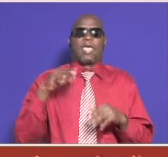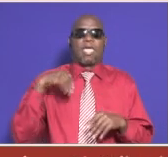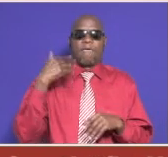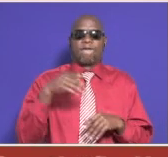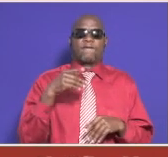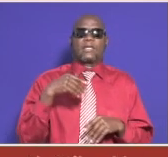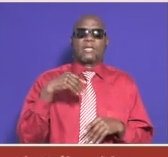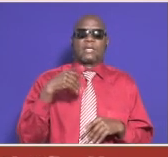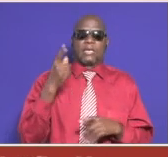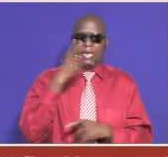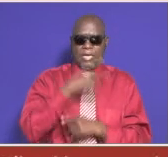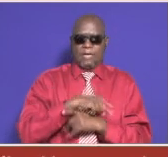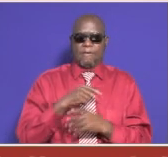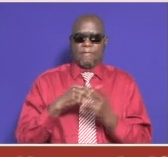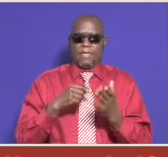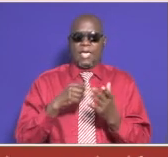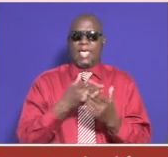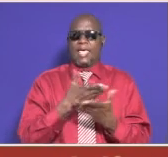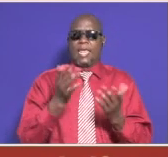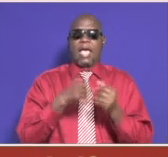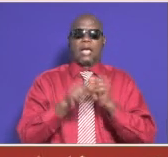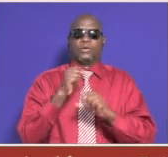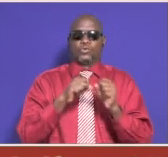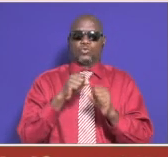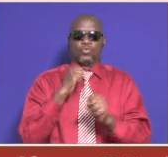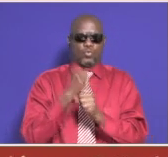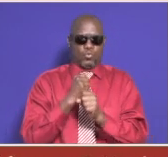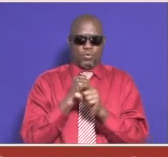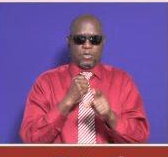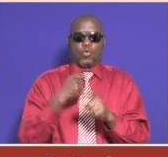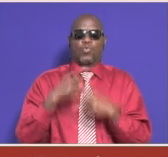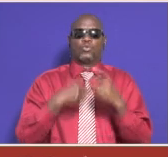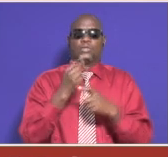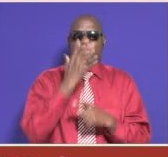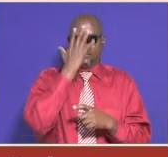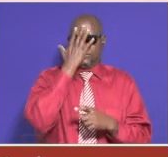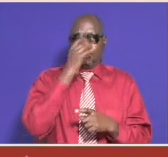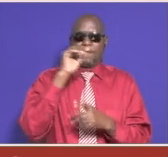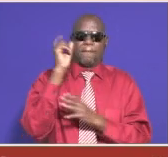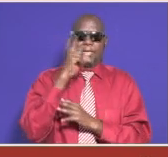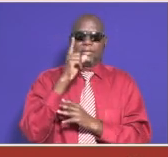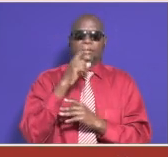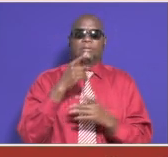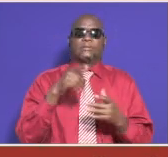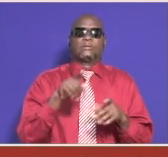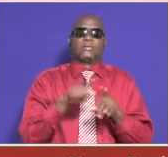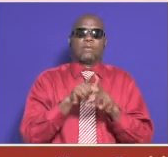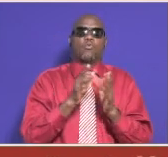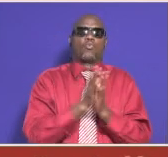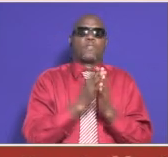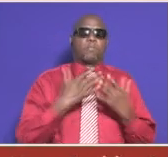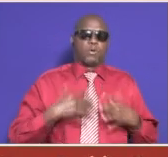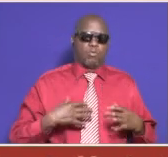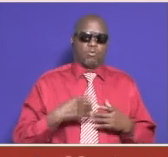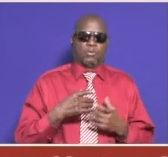single day, in every action that he undertakes, he continues to embarrass the president and the people. No wonder the people